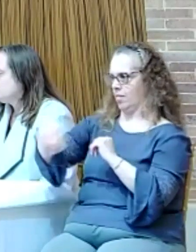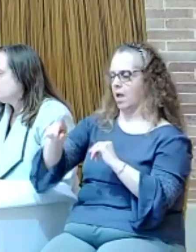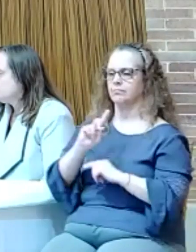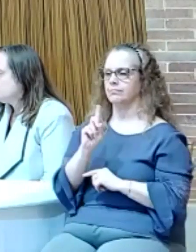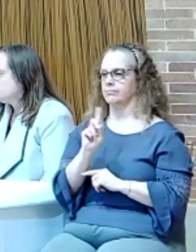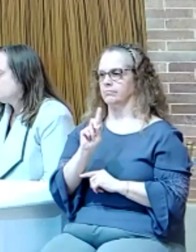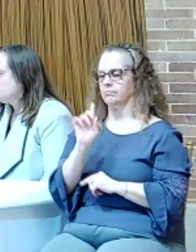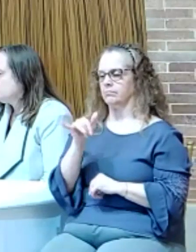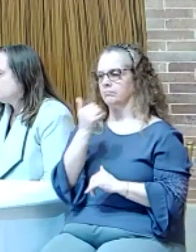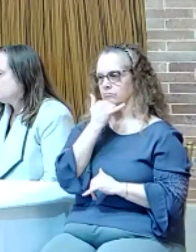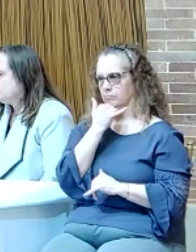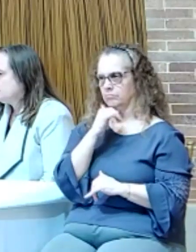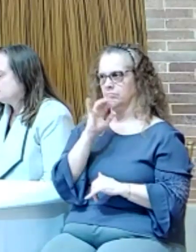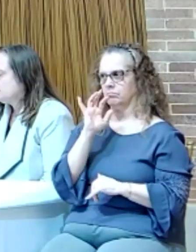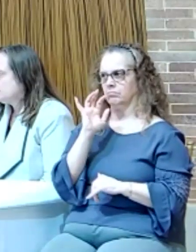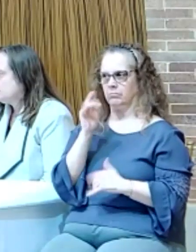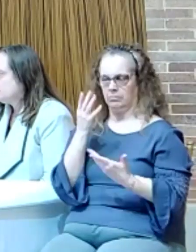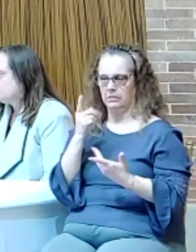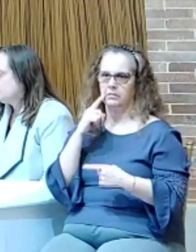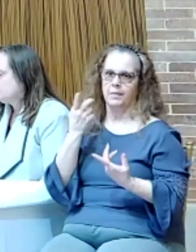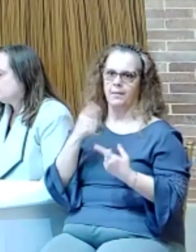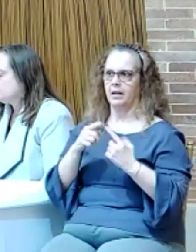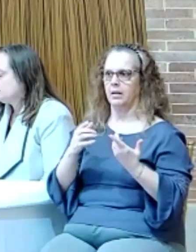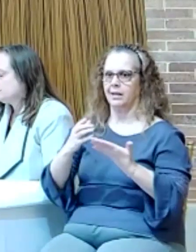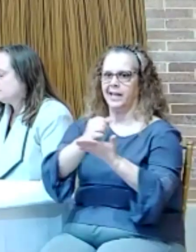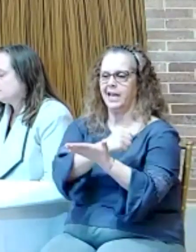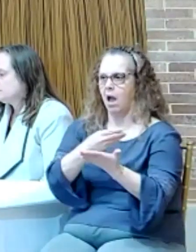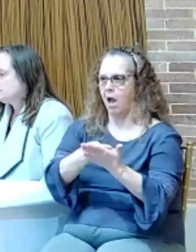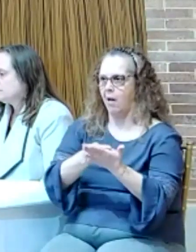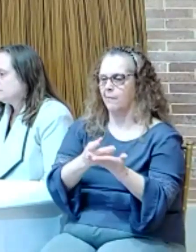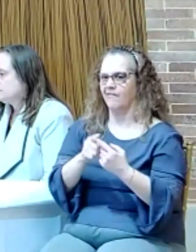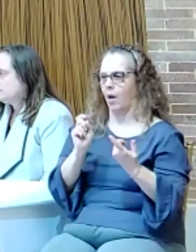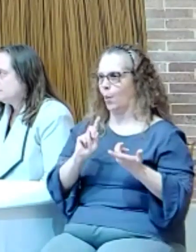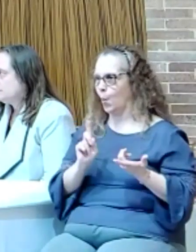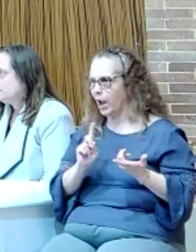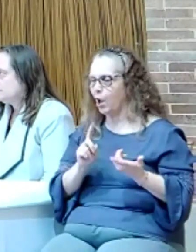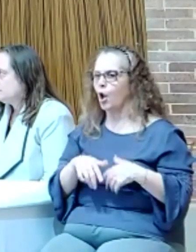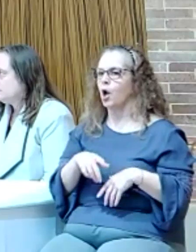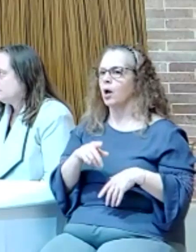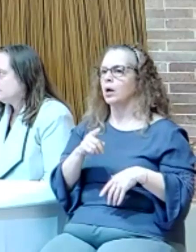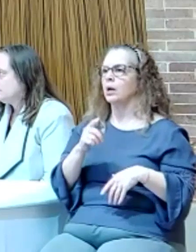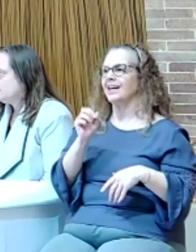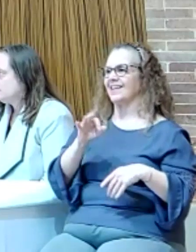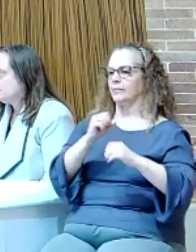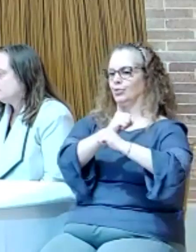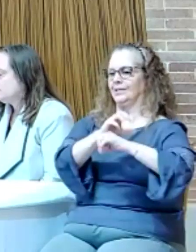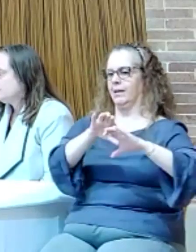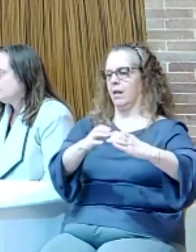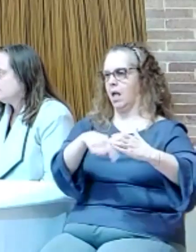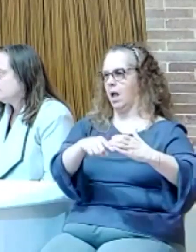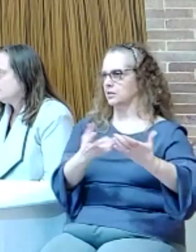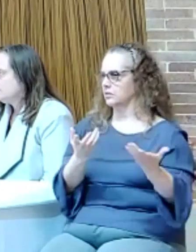uh that could be a root to either source of income discrimination or some other discrimination based on a protected class